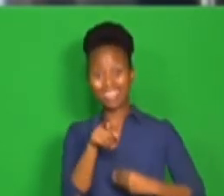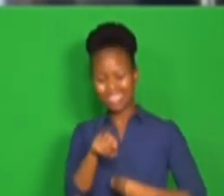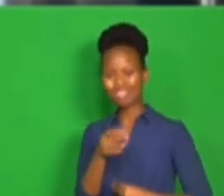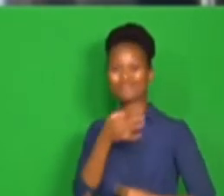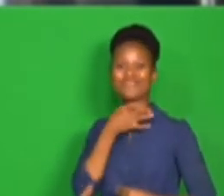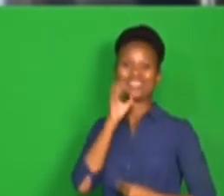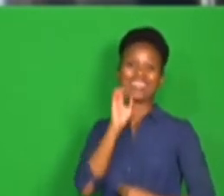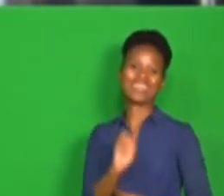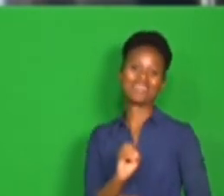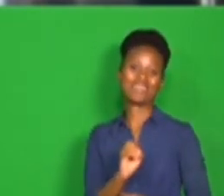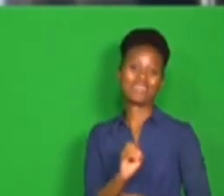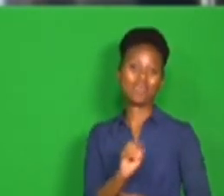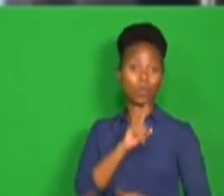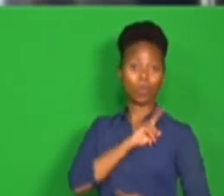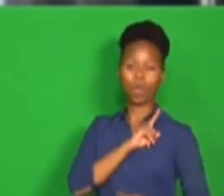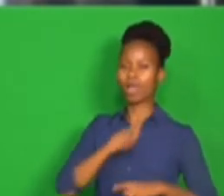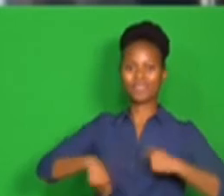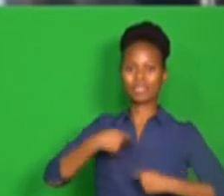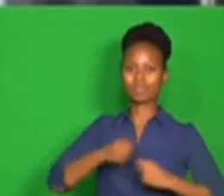thus impact on